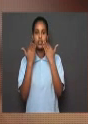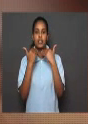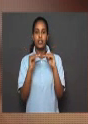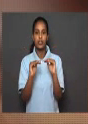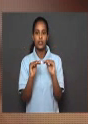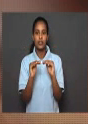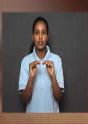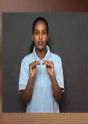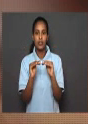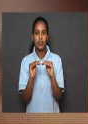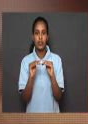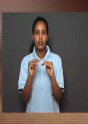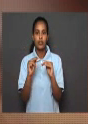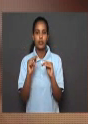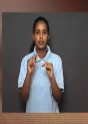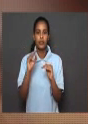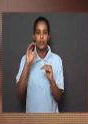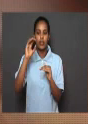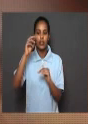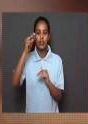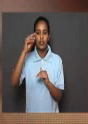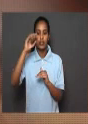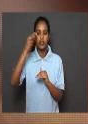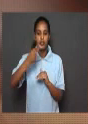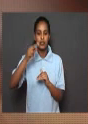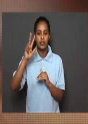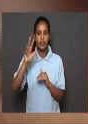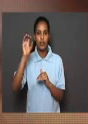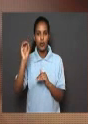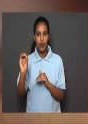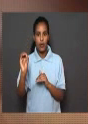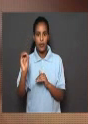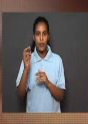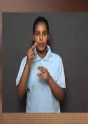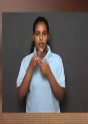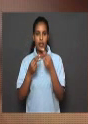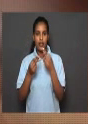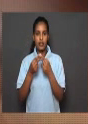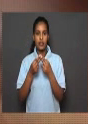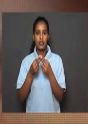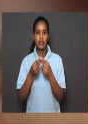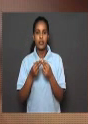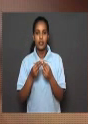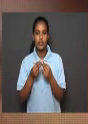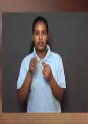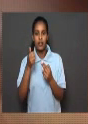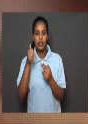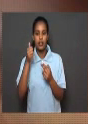concentration of hydronium ion times that of acetate